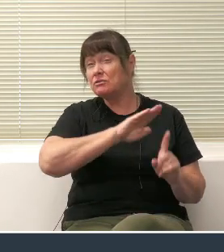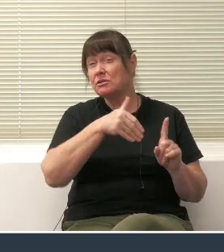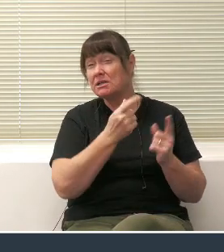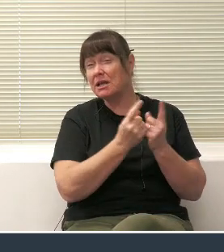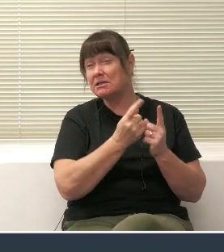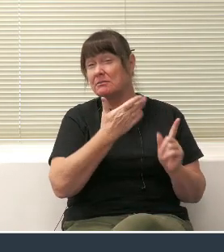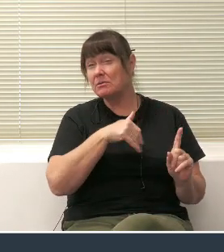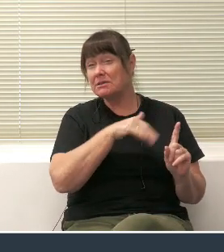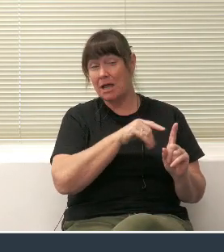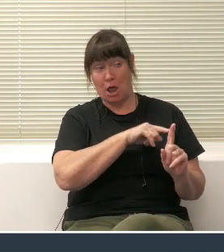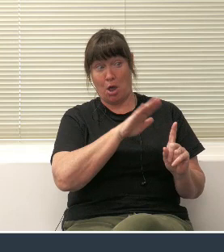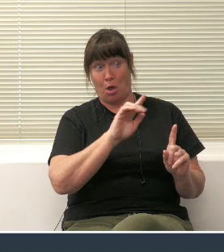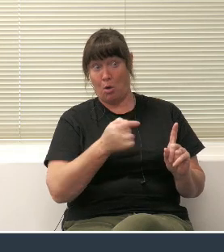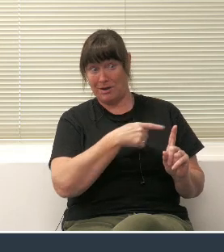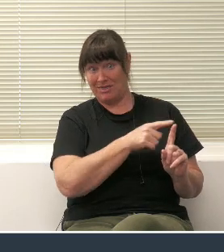divest?